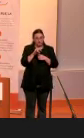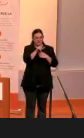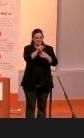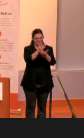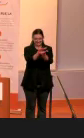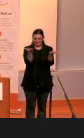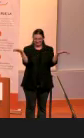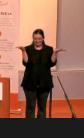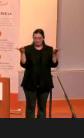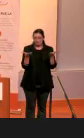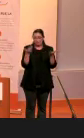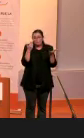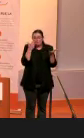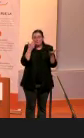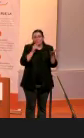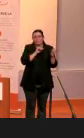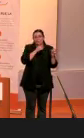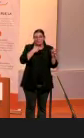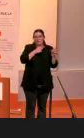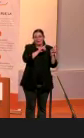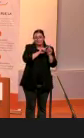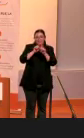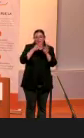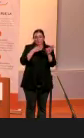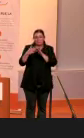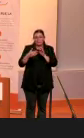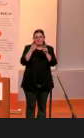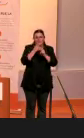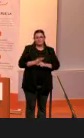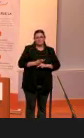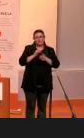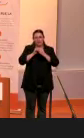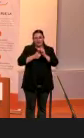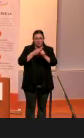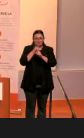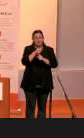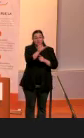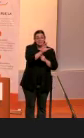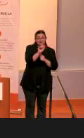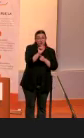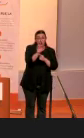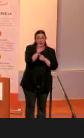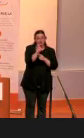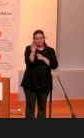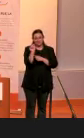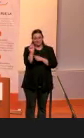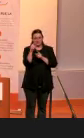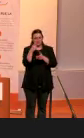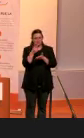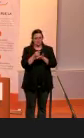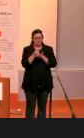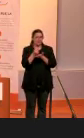variety of indications. What do I think of CAR T therapy? CAR